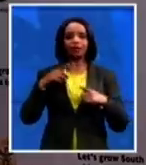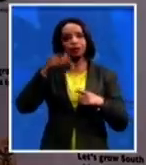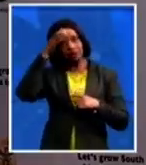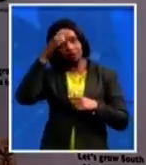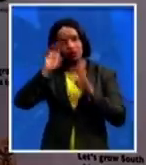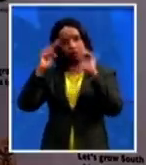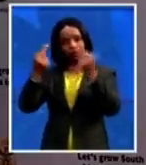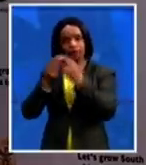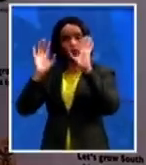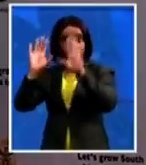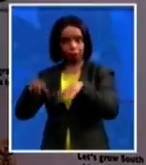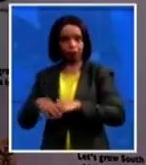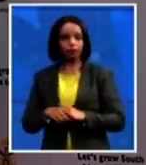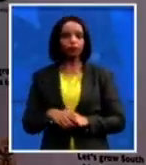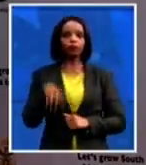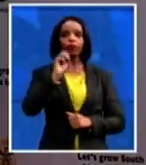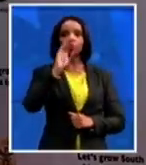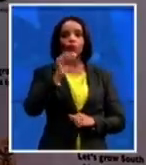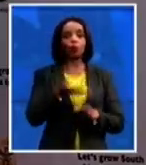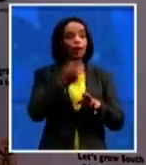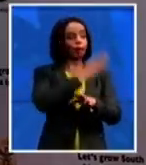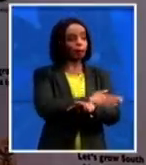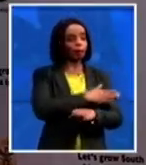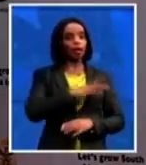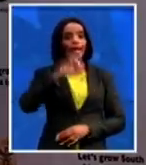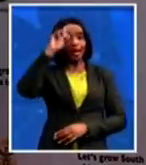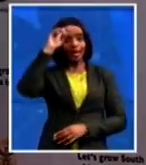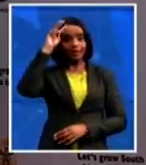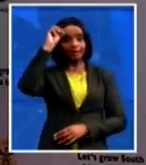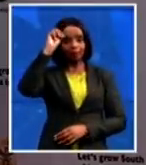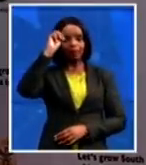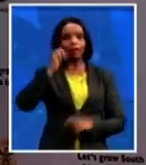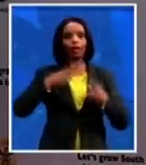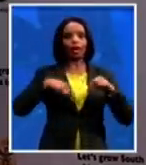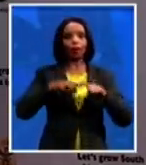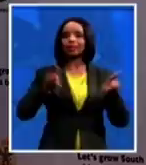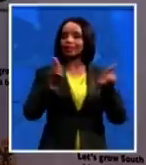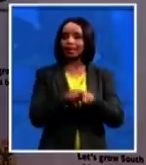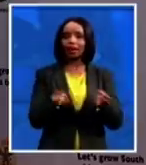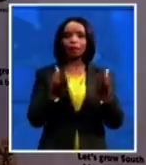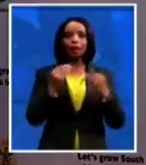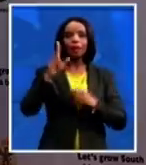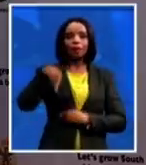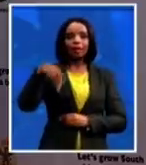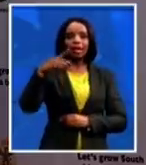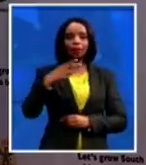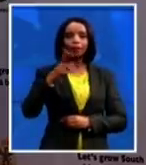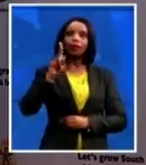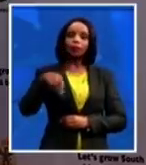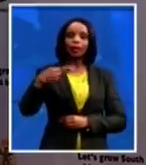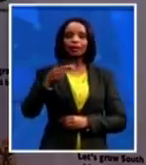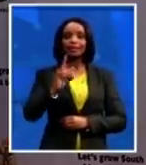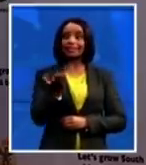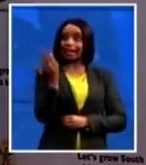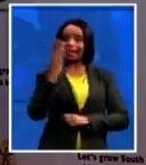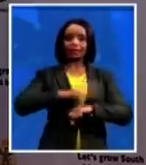Mandela was awarded the same doctorate at a time when our nation was not yet free. It is fitting that President